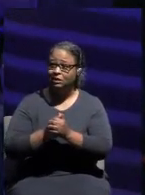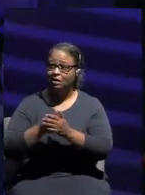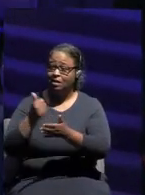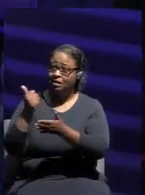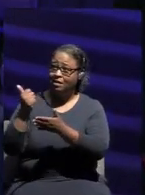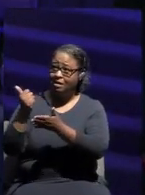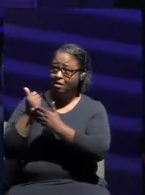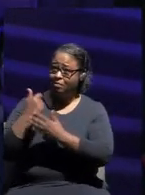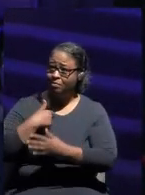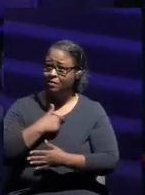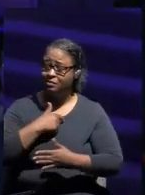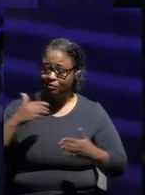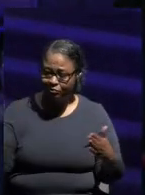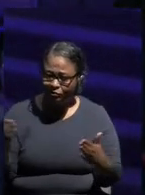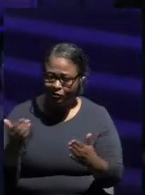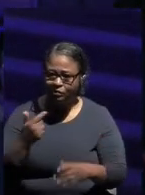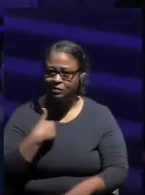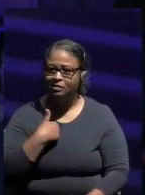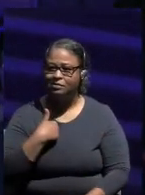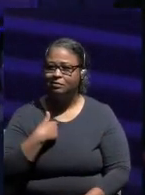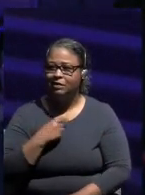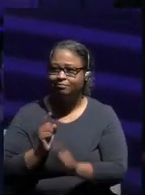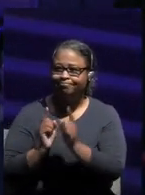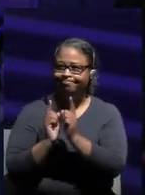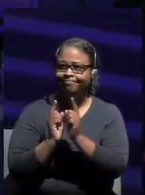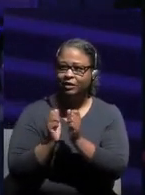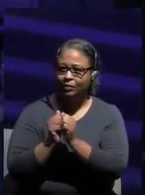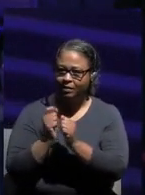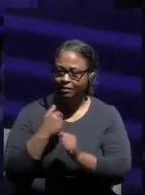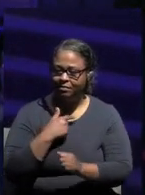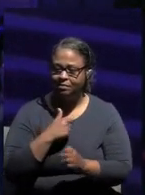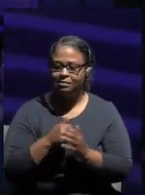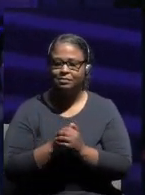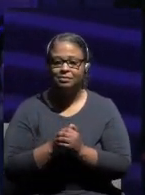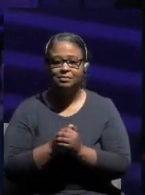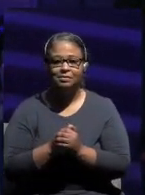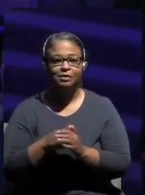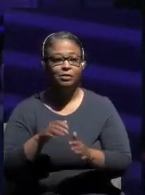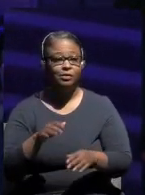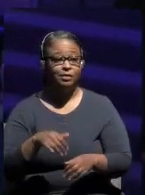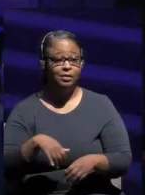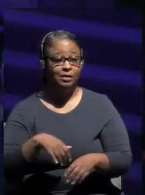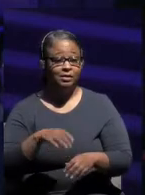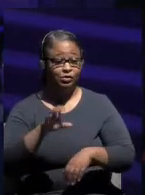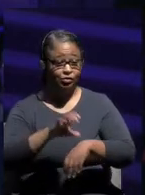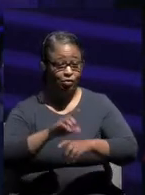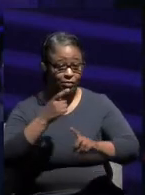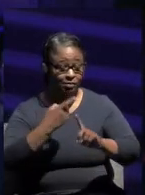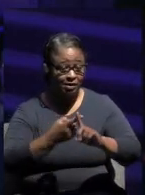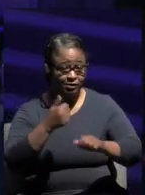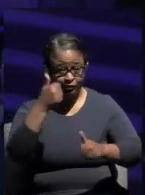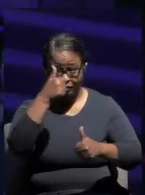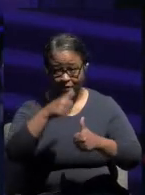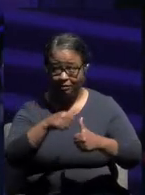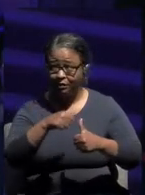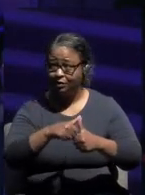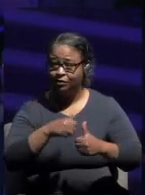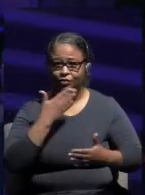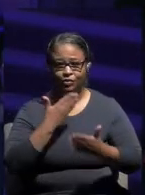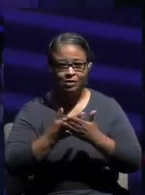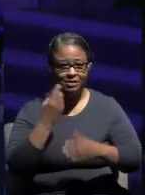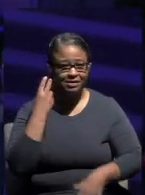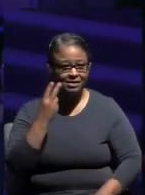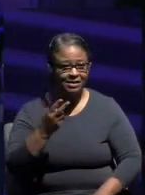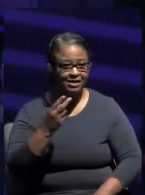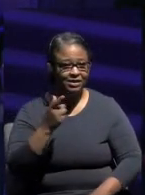us, bless us, walk beside us. As I said earlier in our Church Plus session, it's good to see Sister